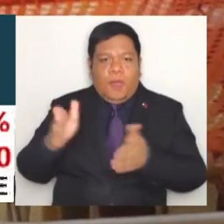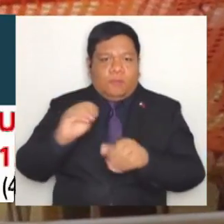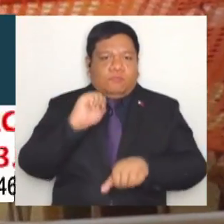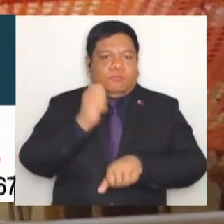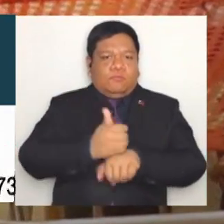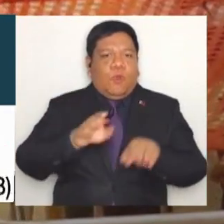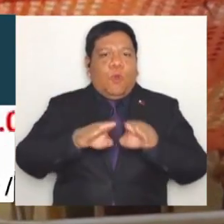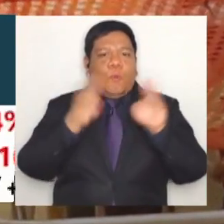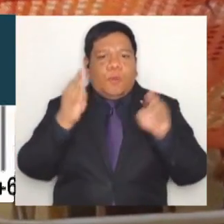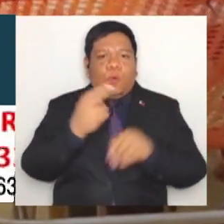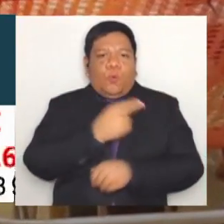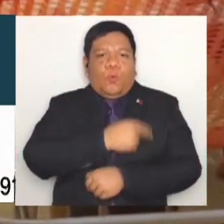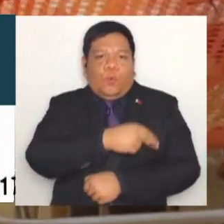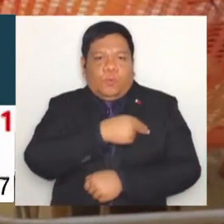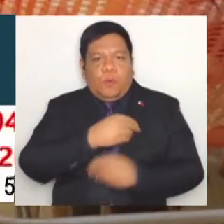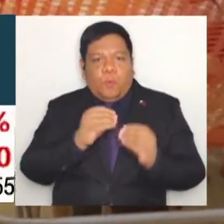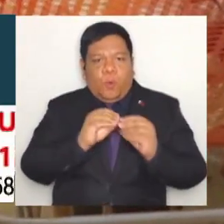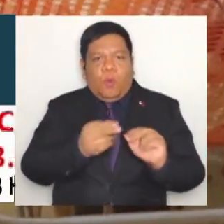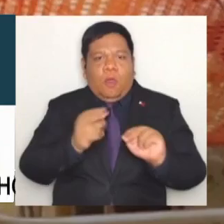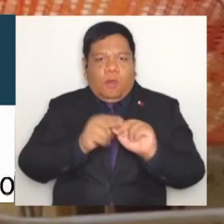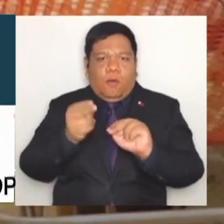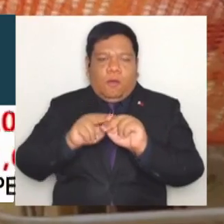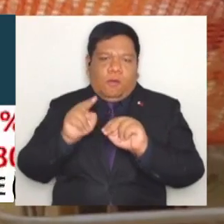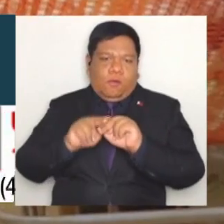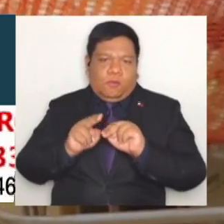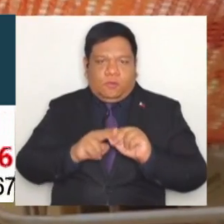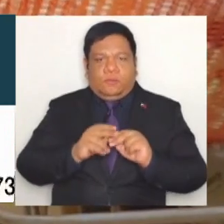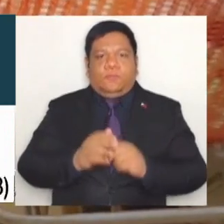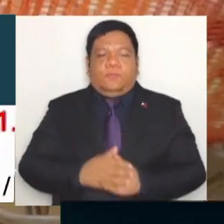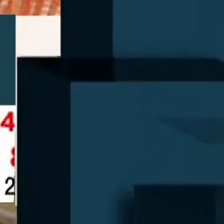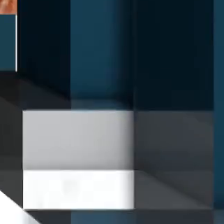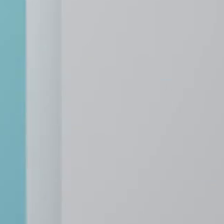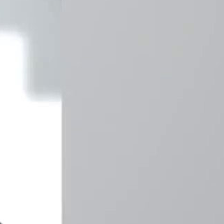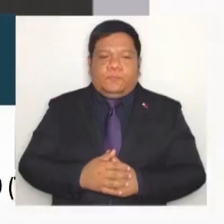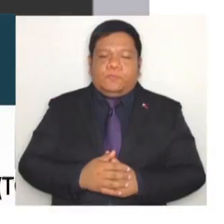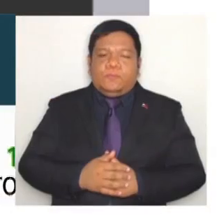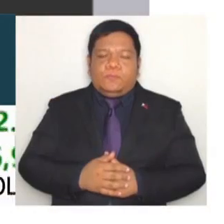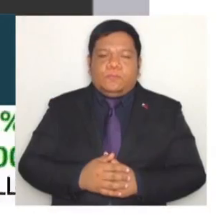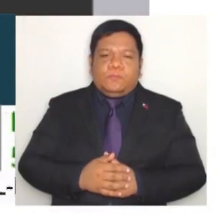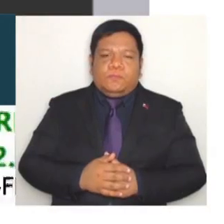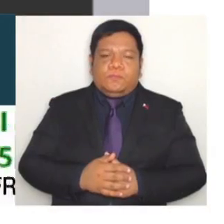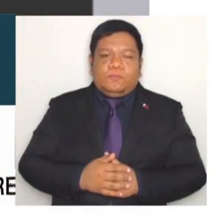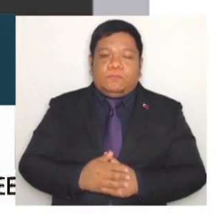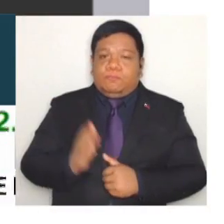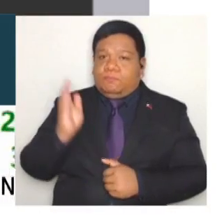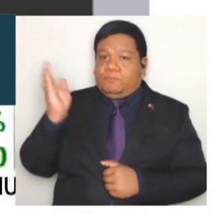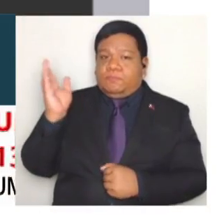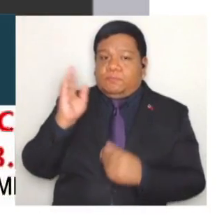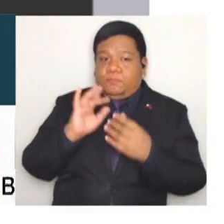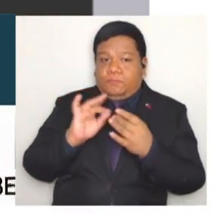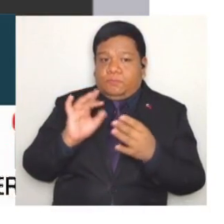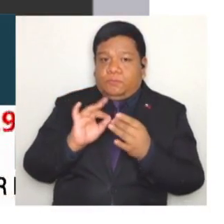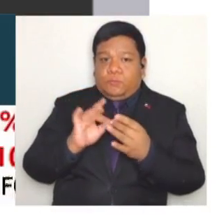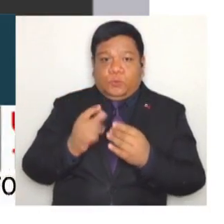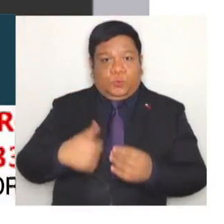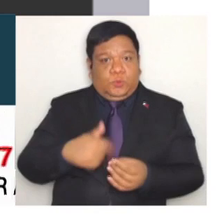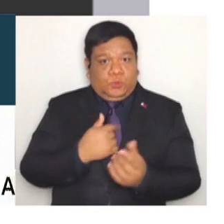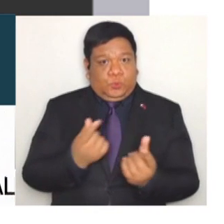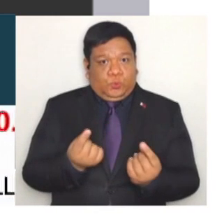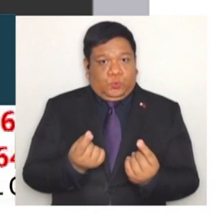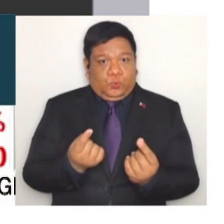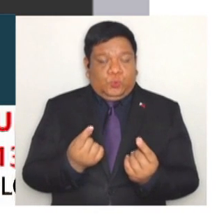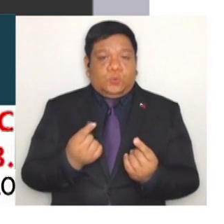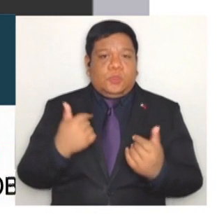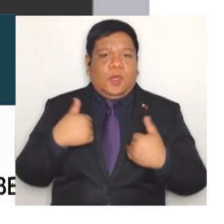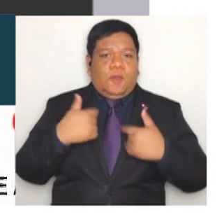to ease the load at medical facilities there. We will be doing it sa aming malaking